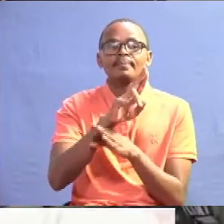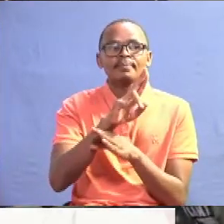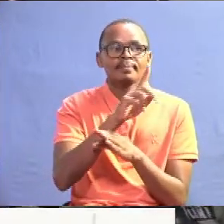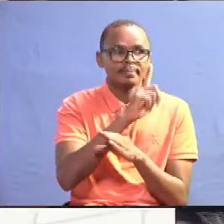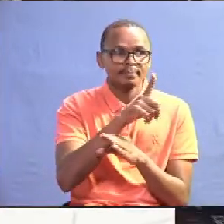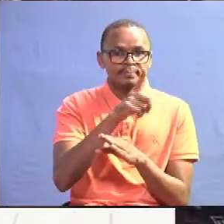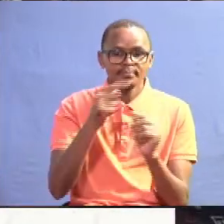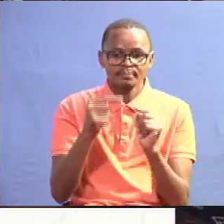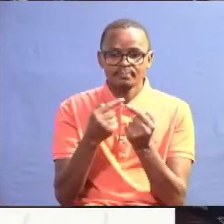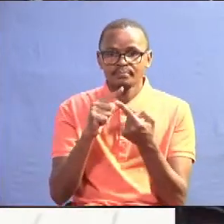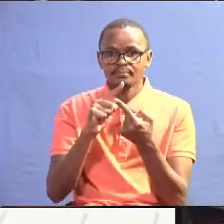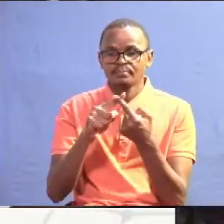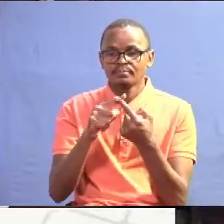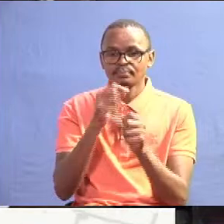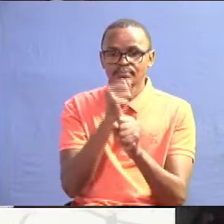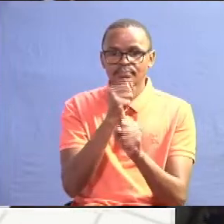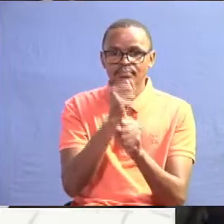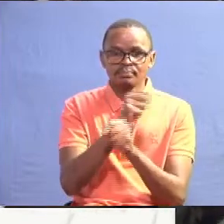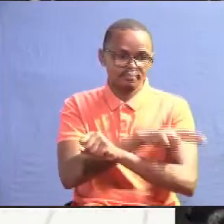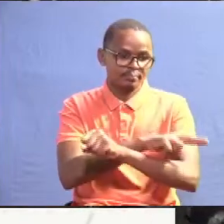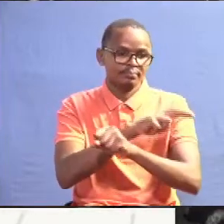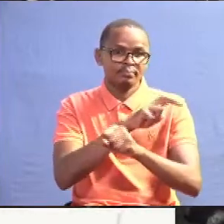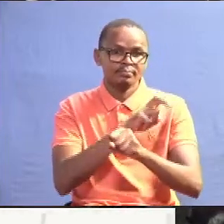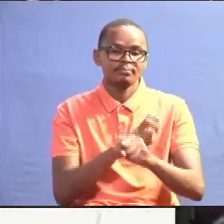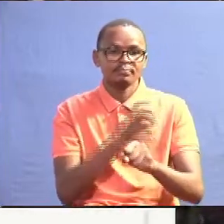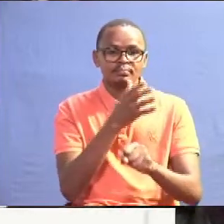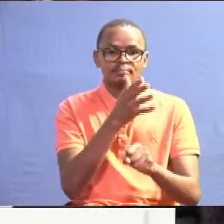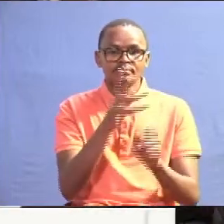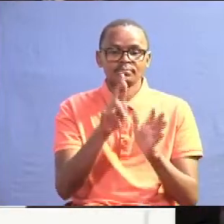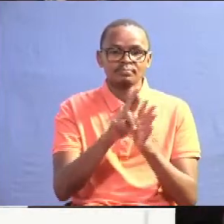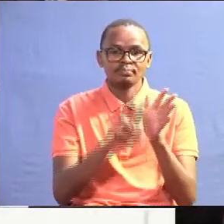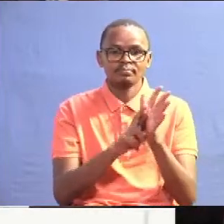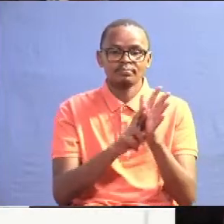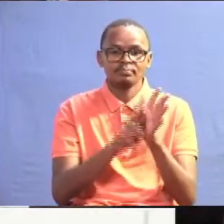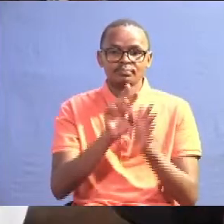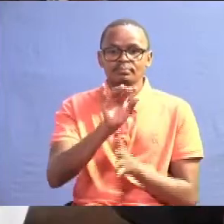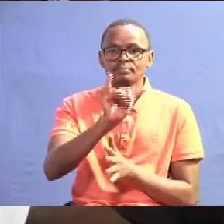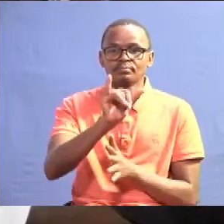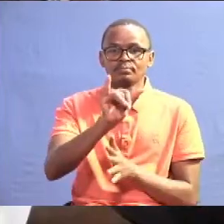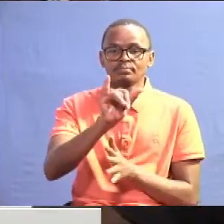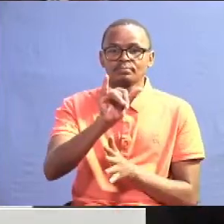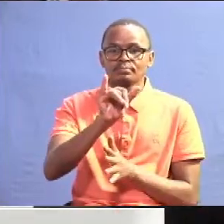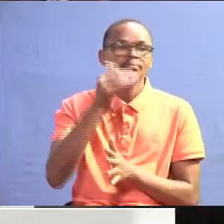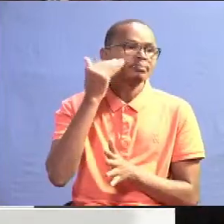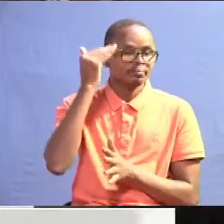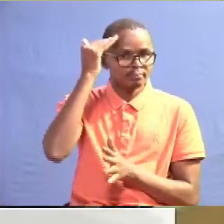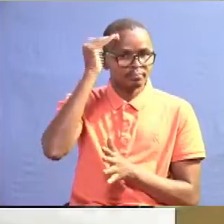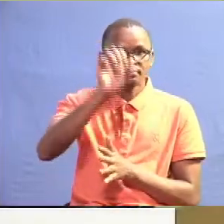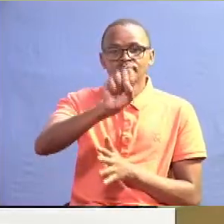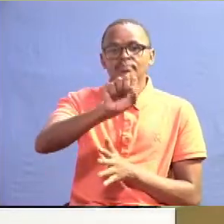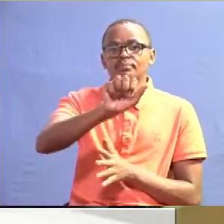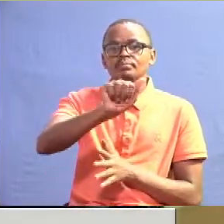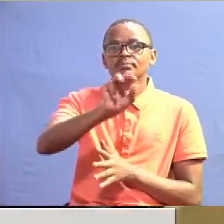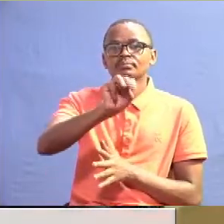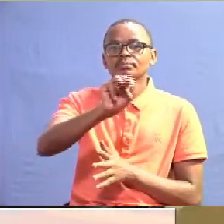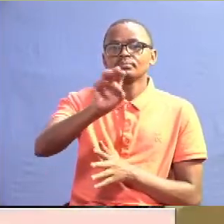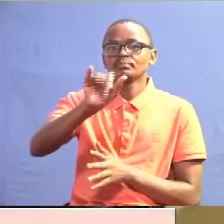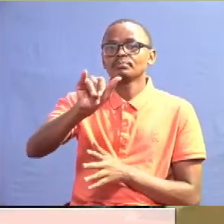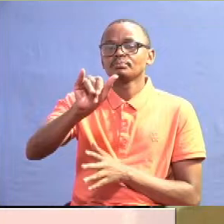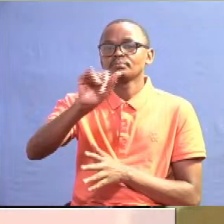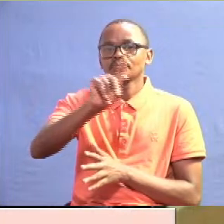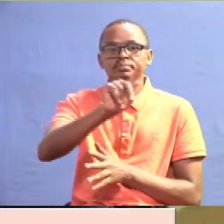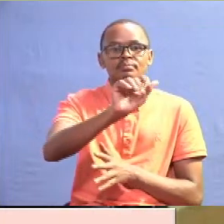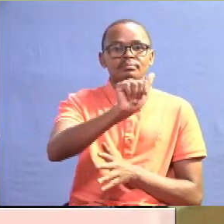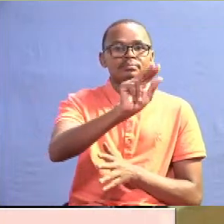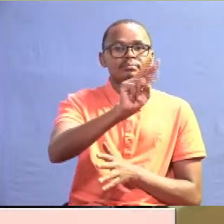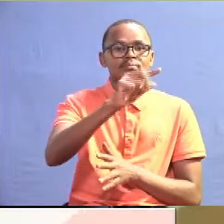of violence to carry out the robbery. This ruling was made by Magistrate Sami Opande at Kangundo